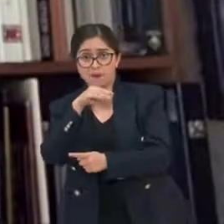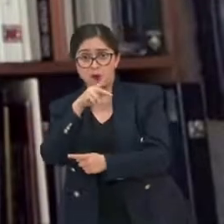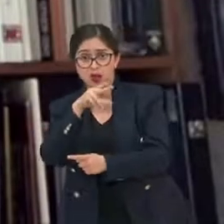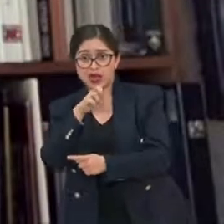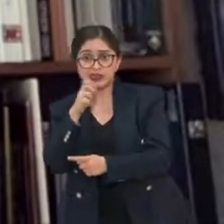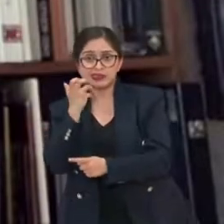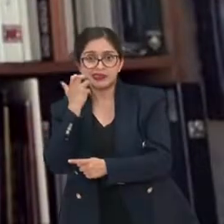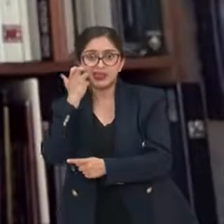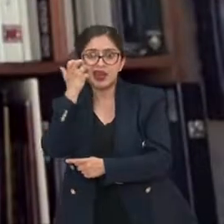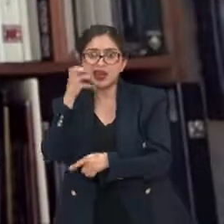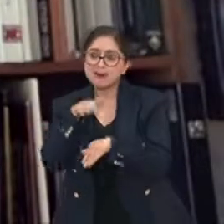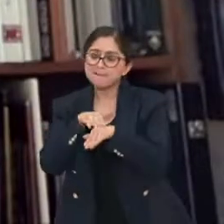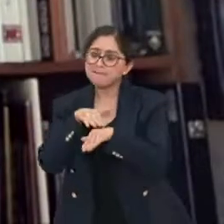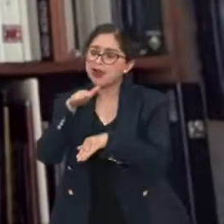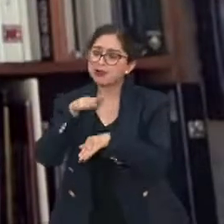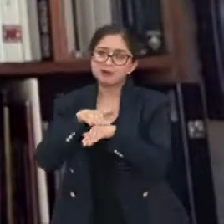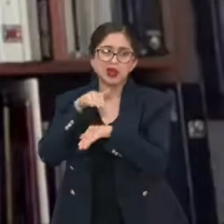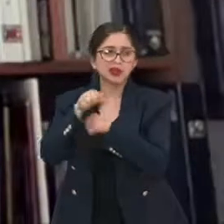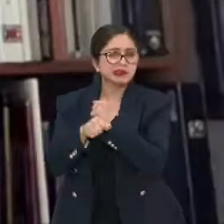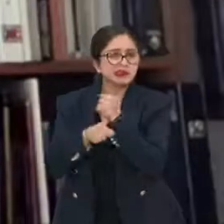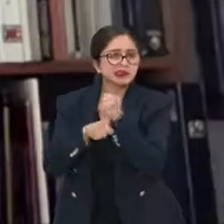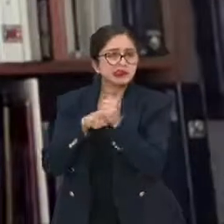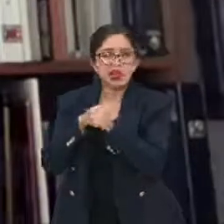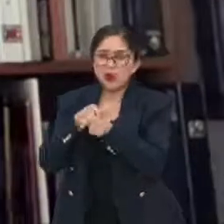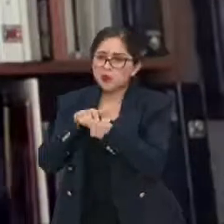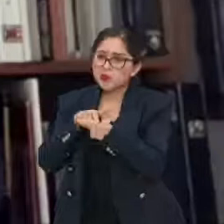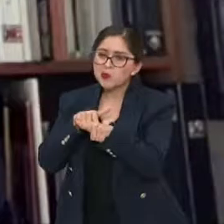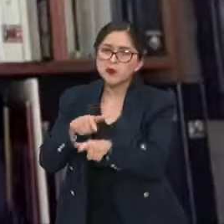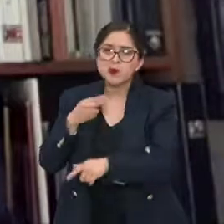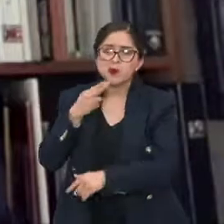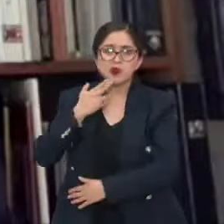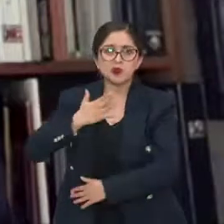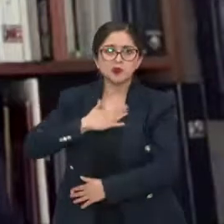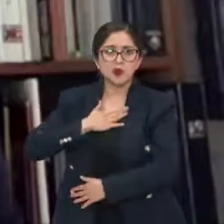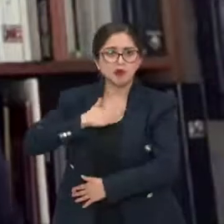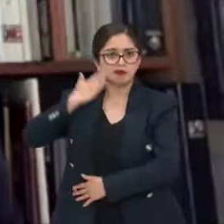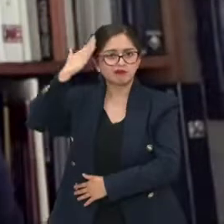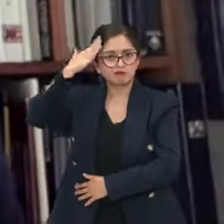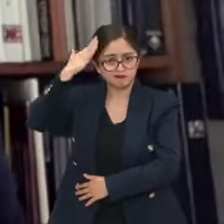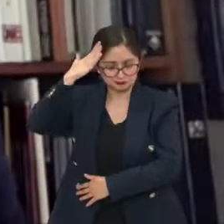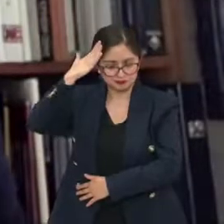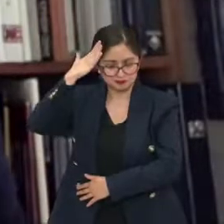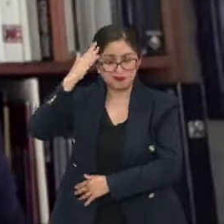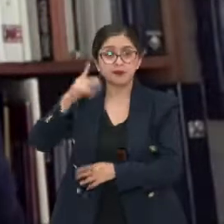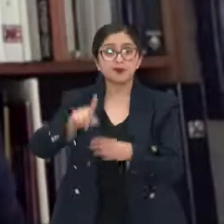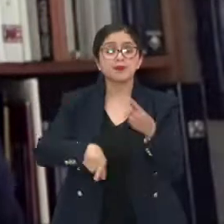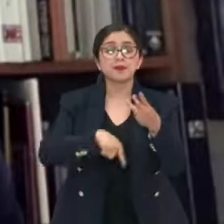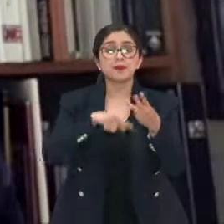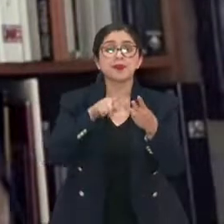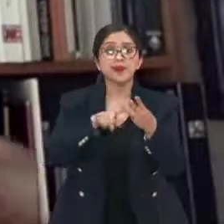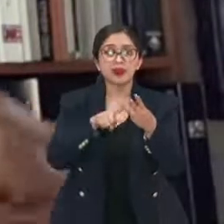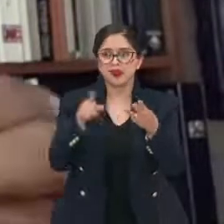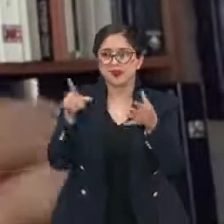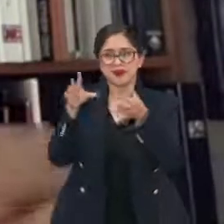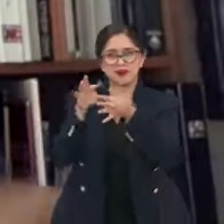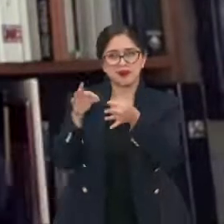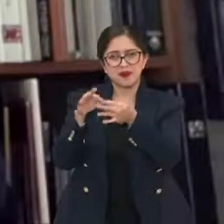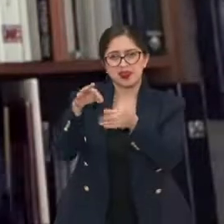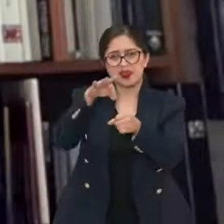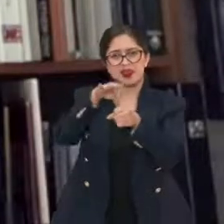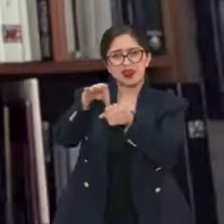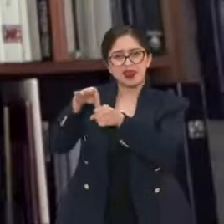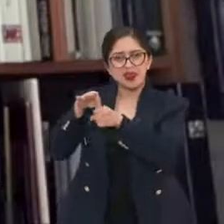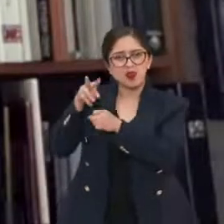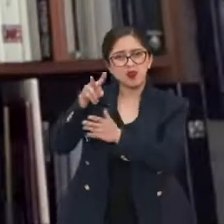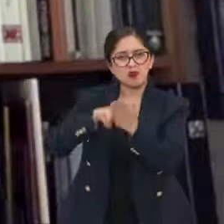of Morales to achieve his goal to be in the power or in administration for life. Second,